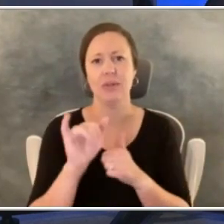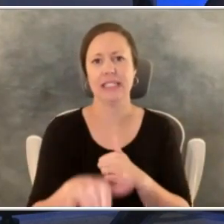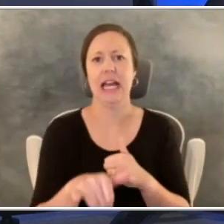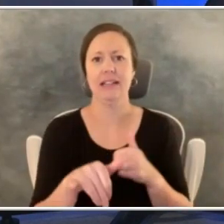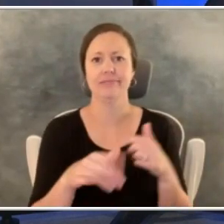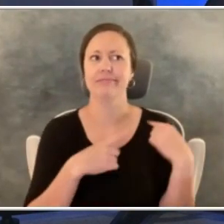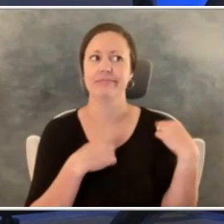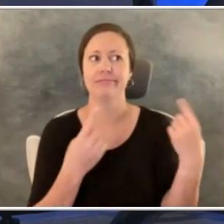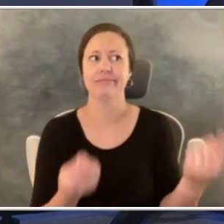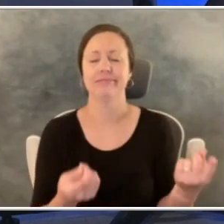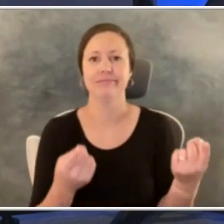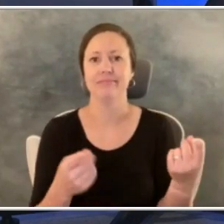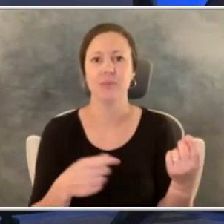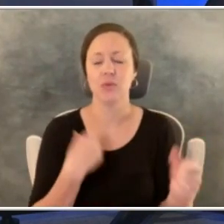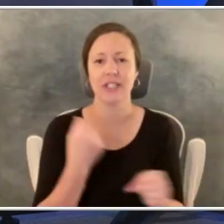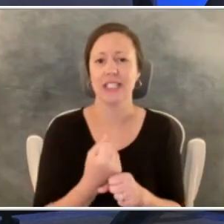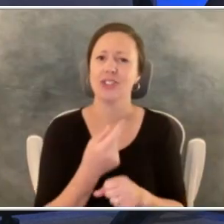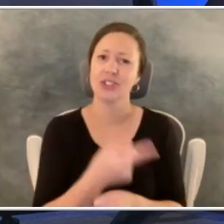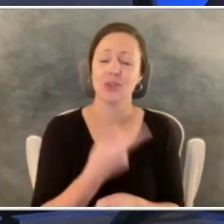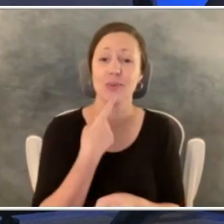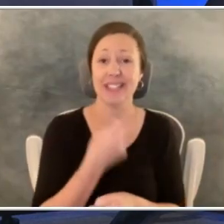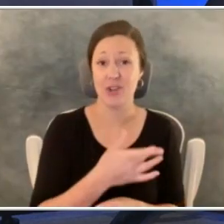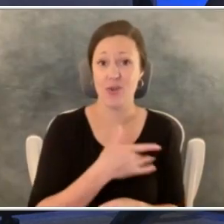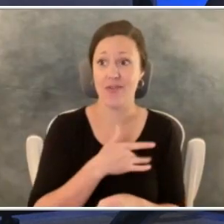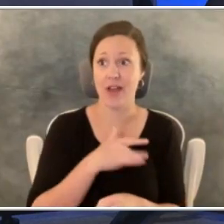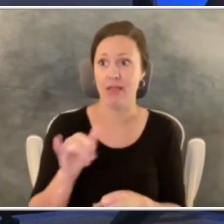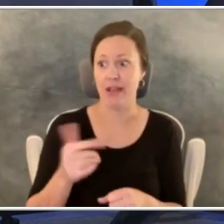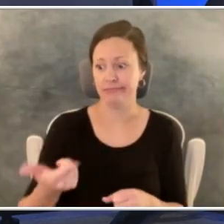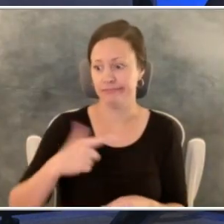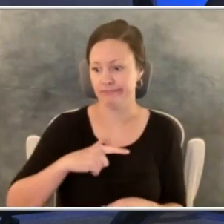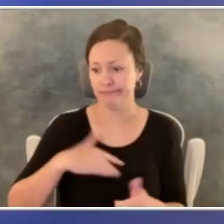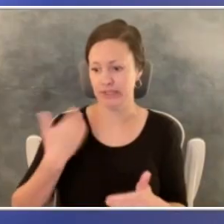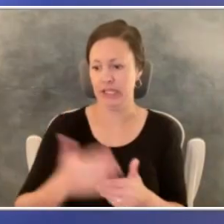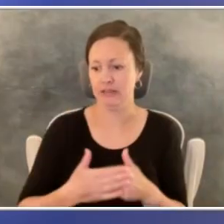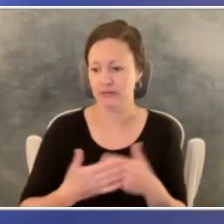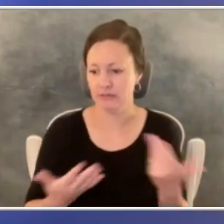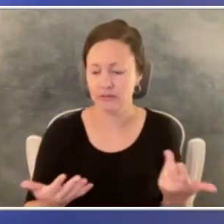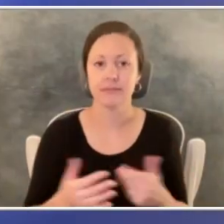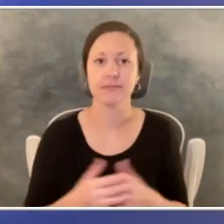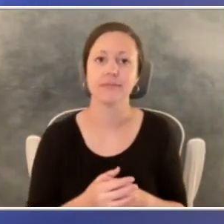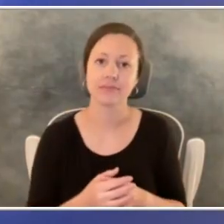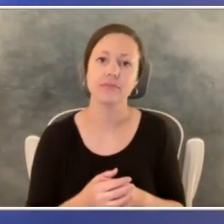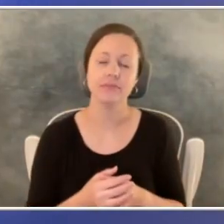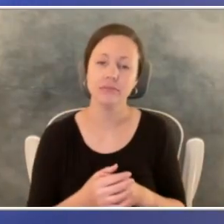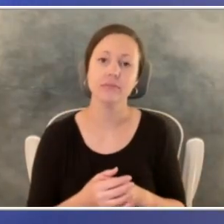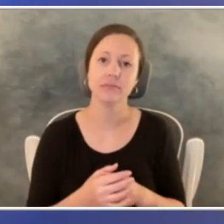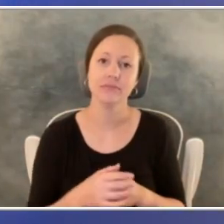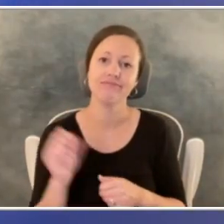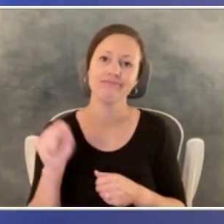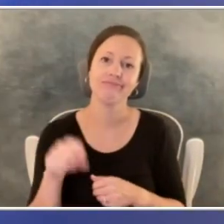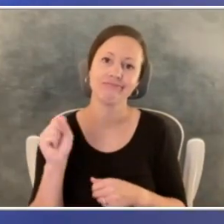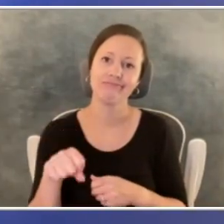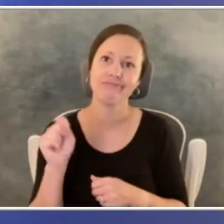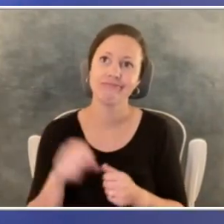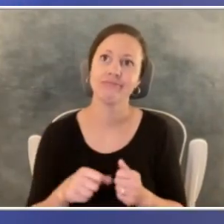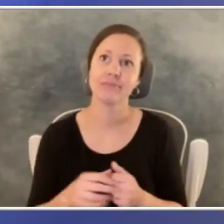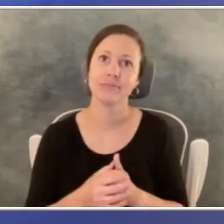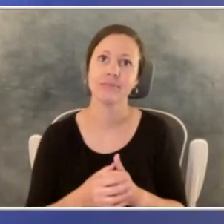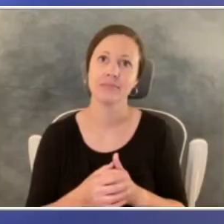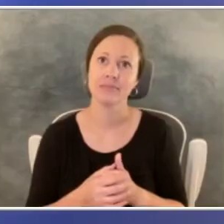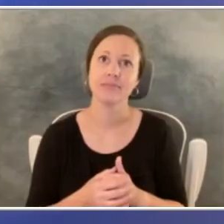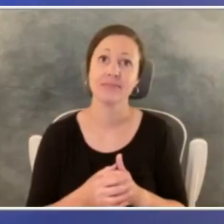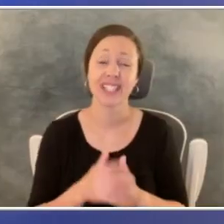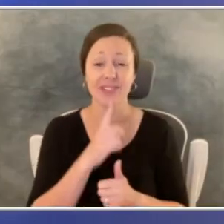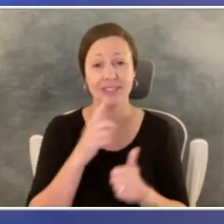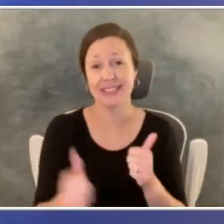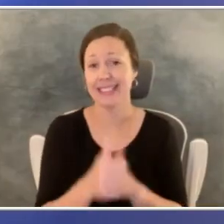like I'm up next. Yeah. So yeah, it's well known that it's a hazardous occupation. There's